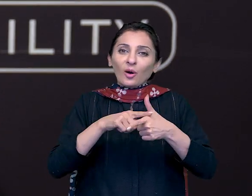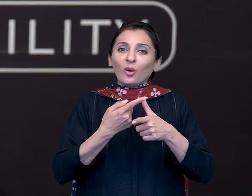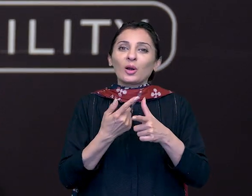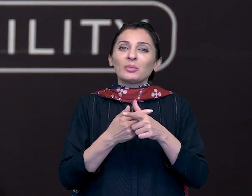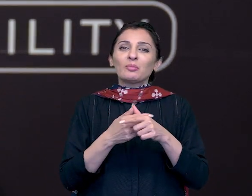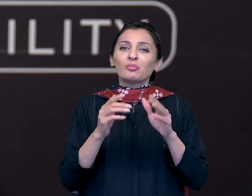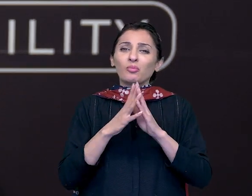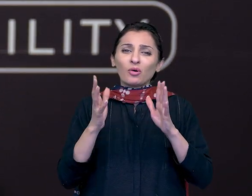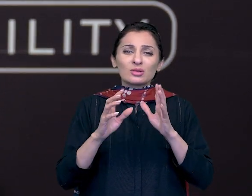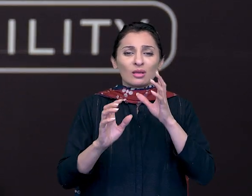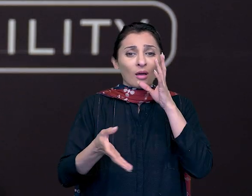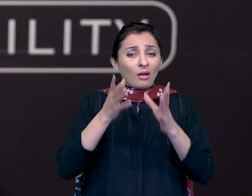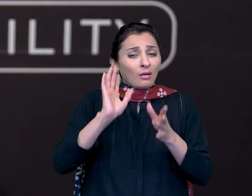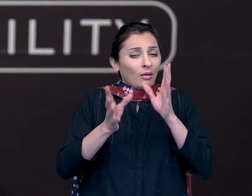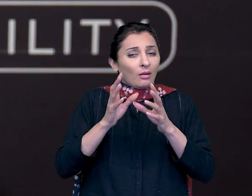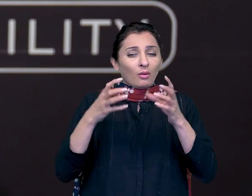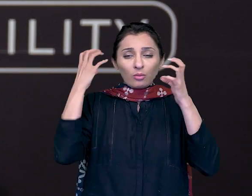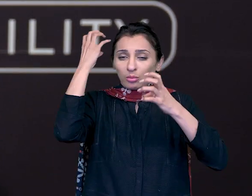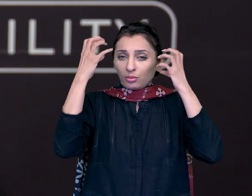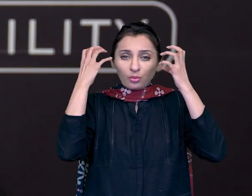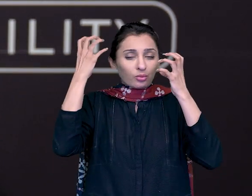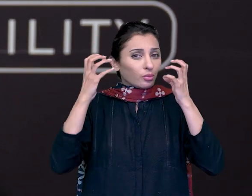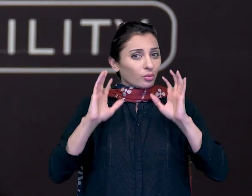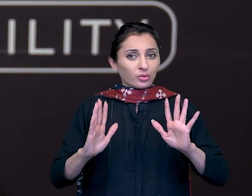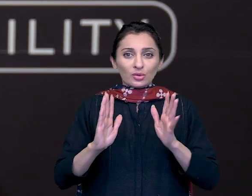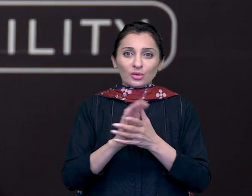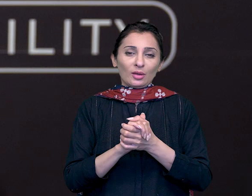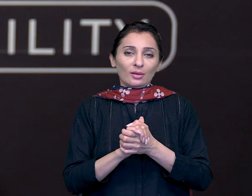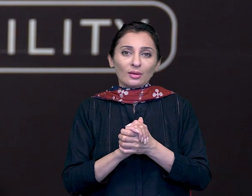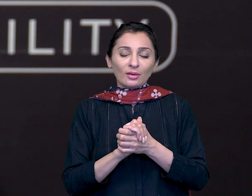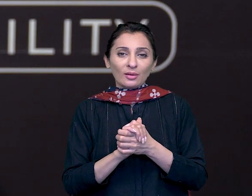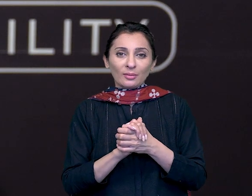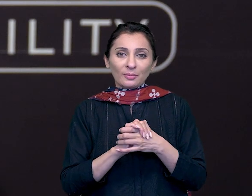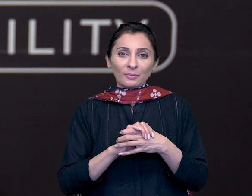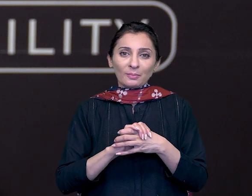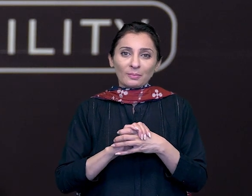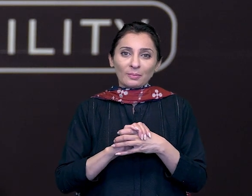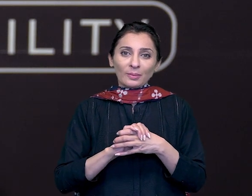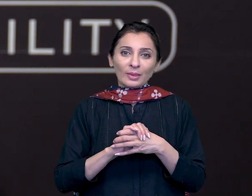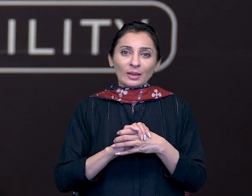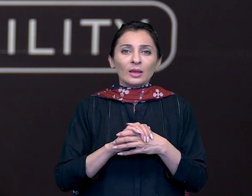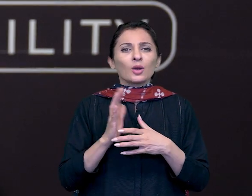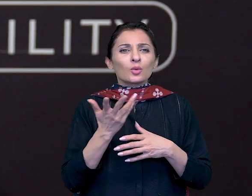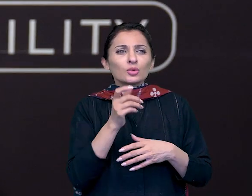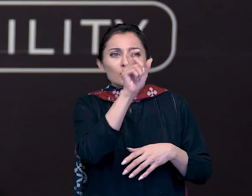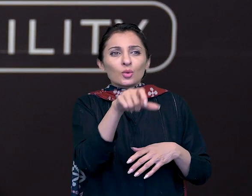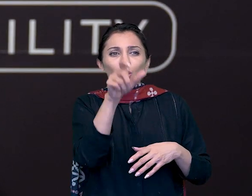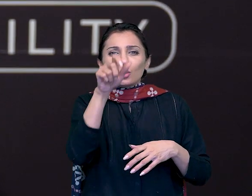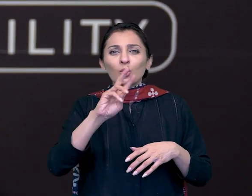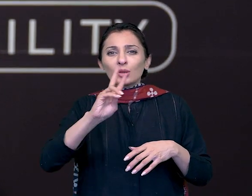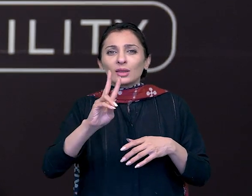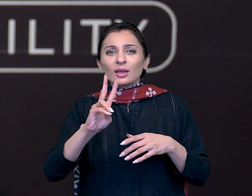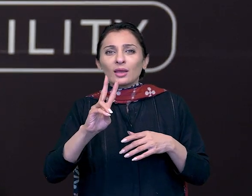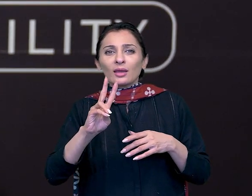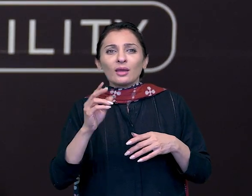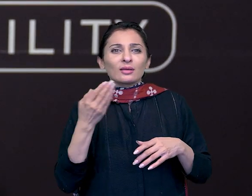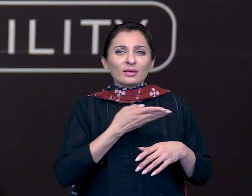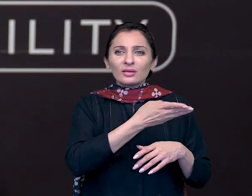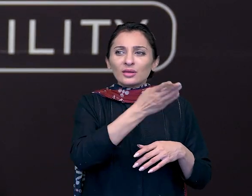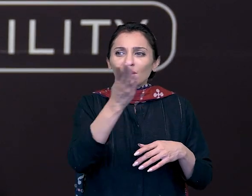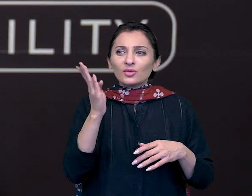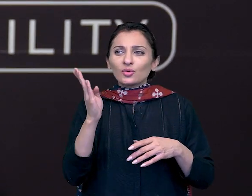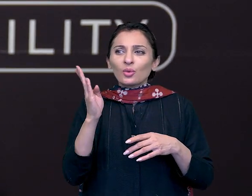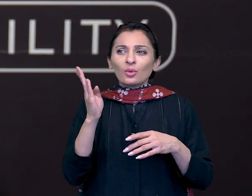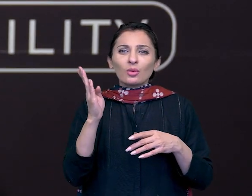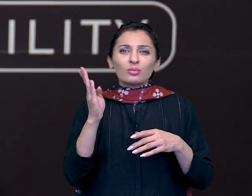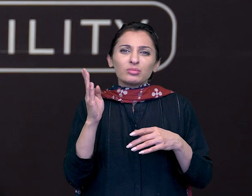my artistic process I've seen evolve over time. Some people would say that the creative environment in Ireland is more